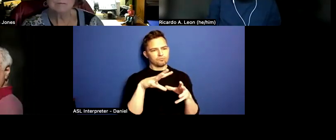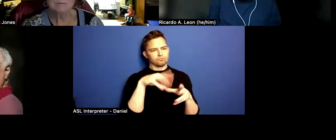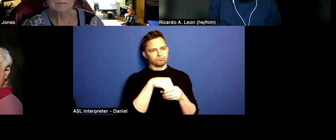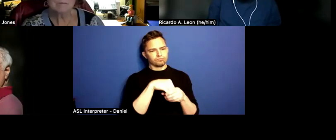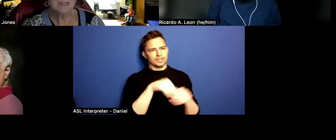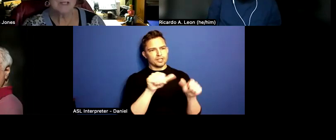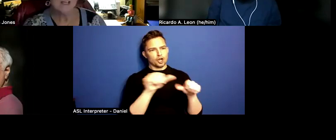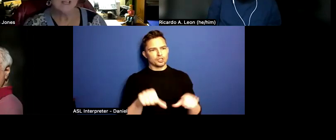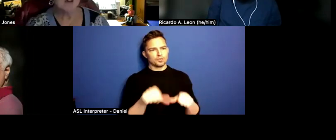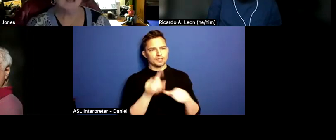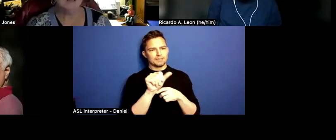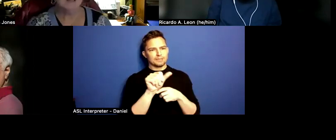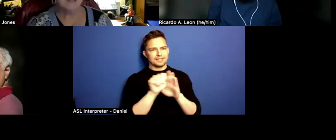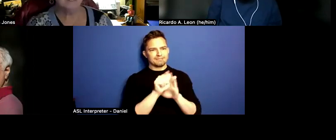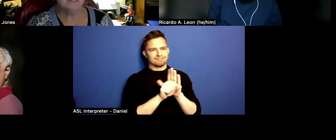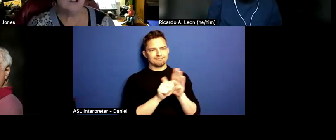architecture?